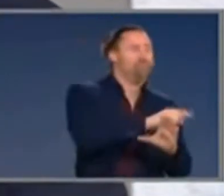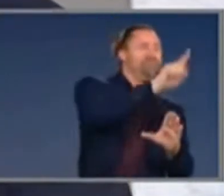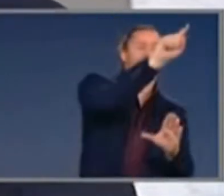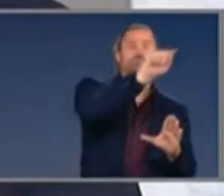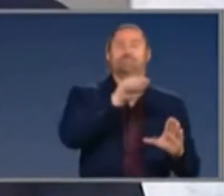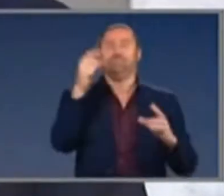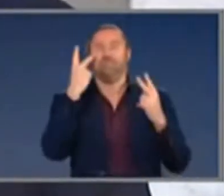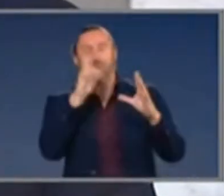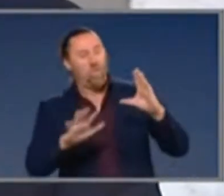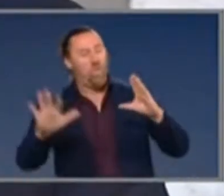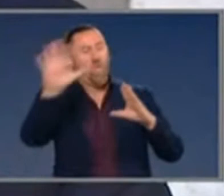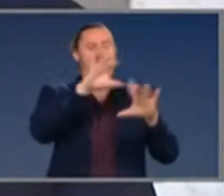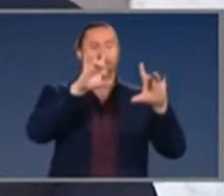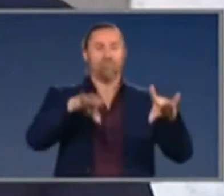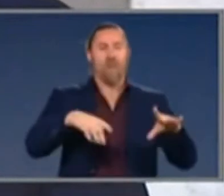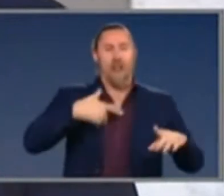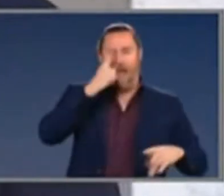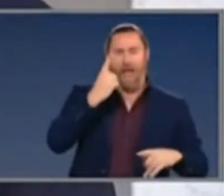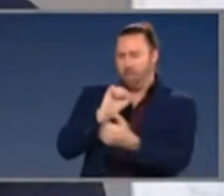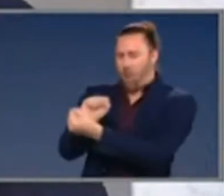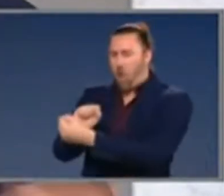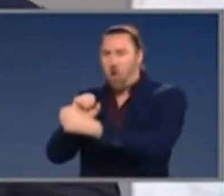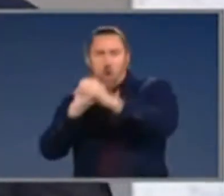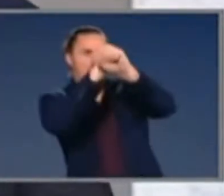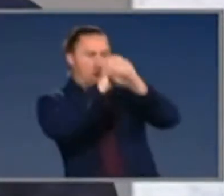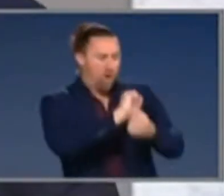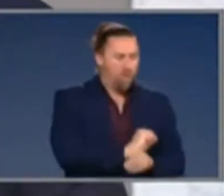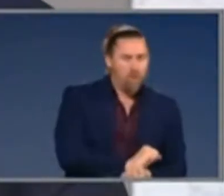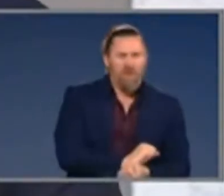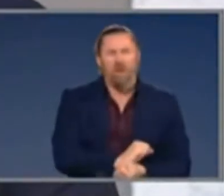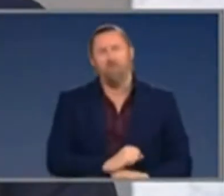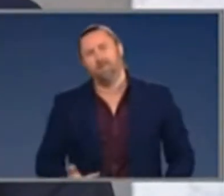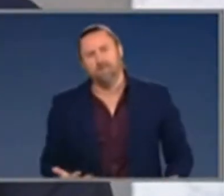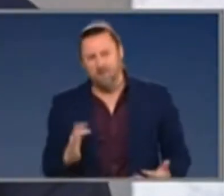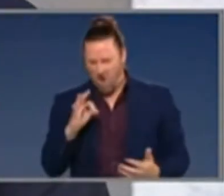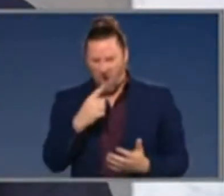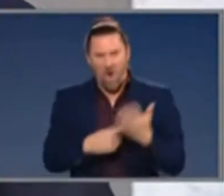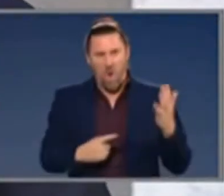prevented. There are much more broader consequences of this case that go beyond